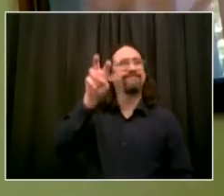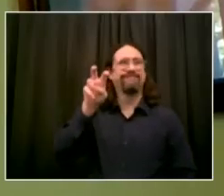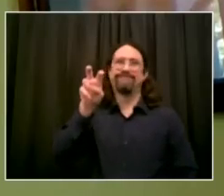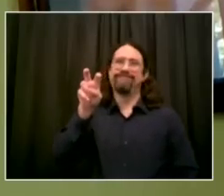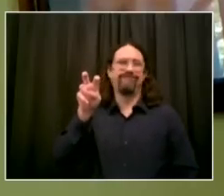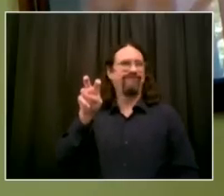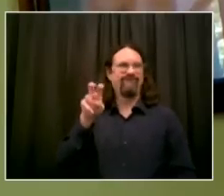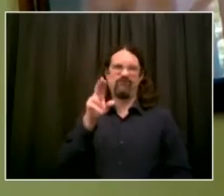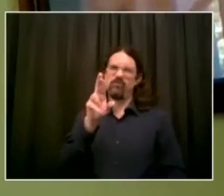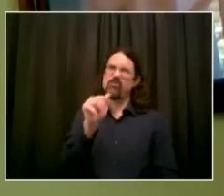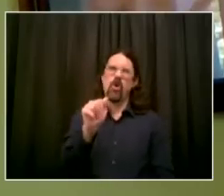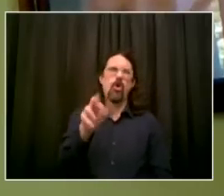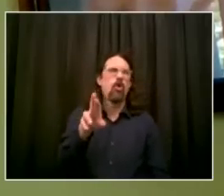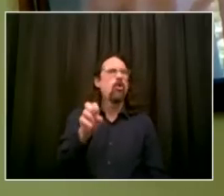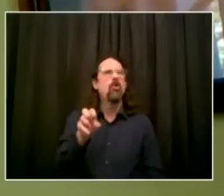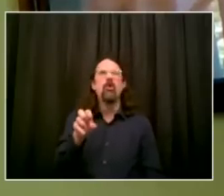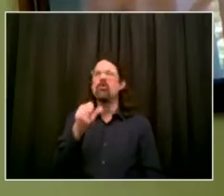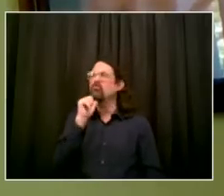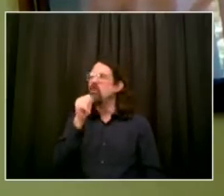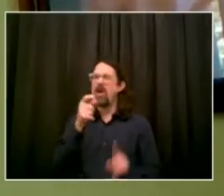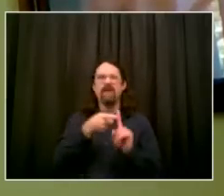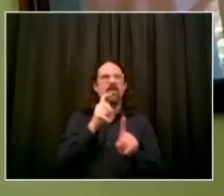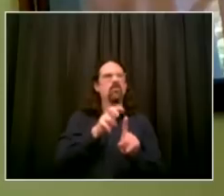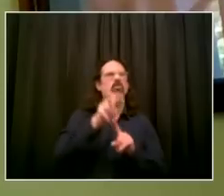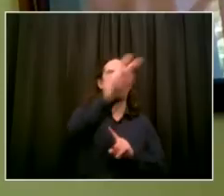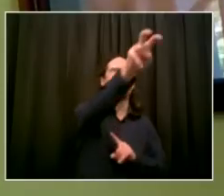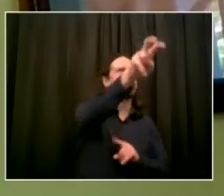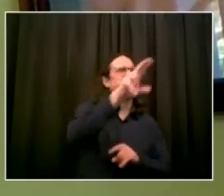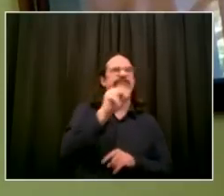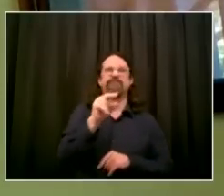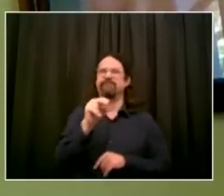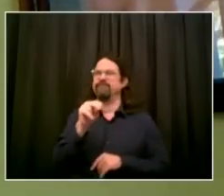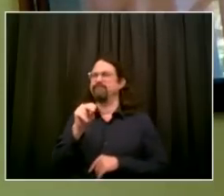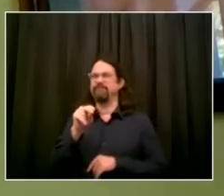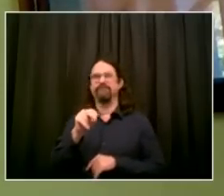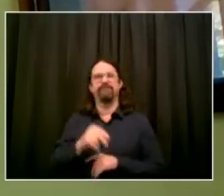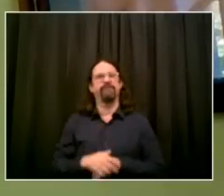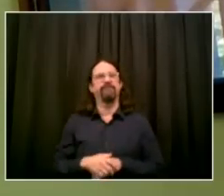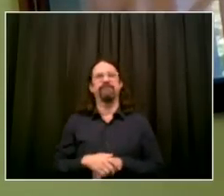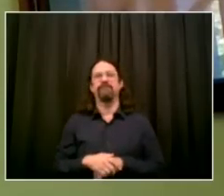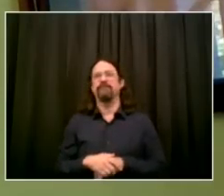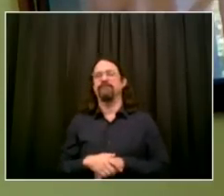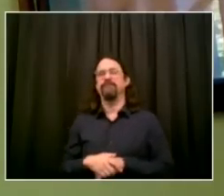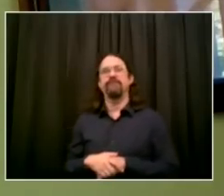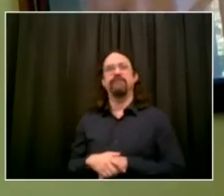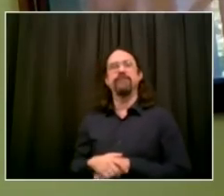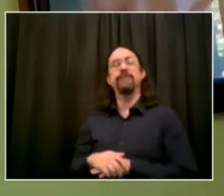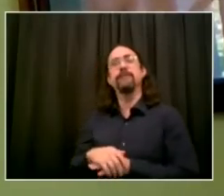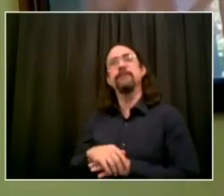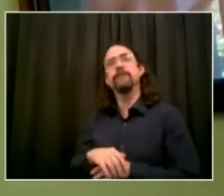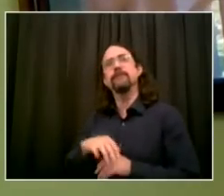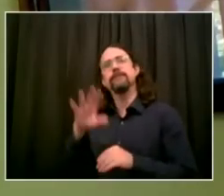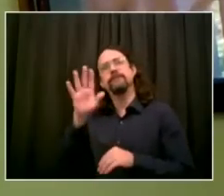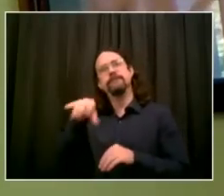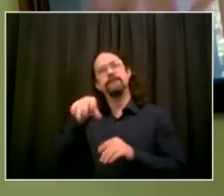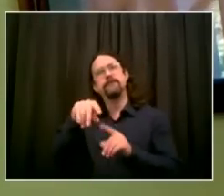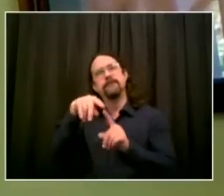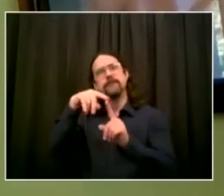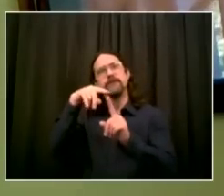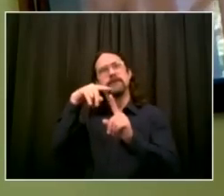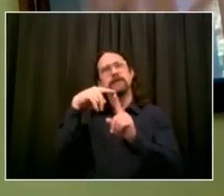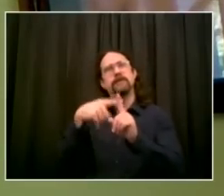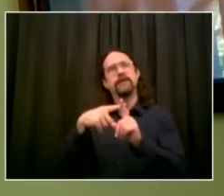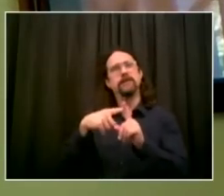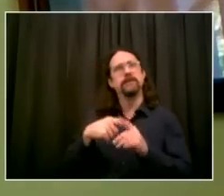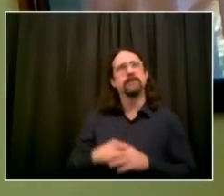the proportion that don't actually recall any specific factor that might have caused their transmission, such as having a known